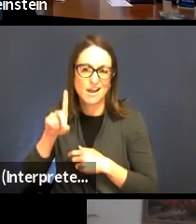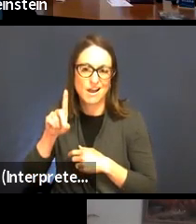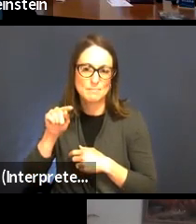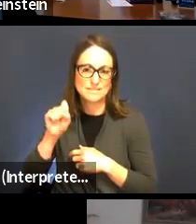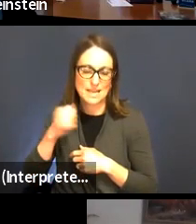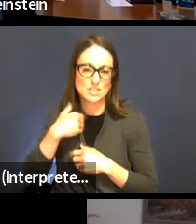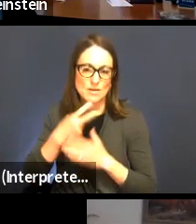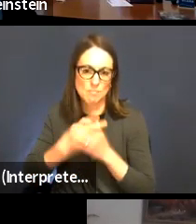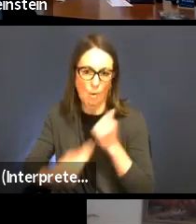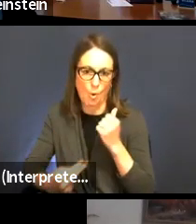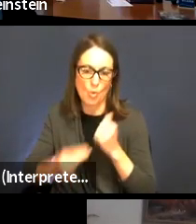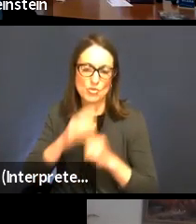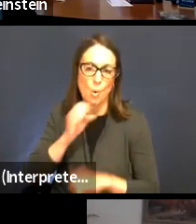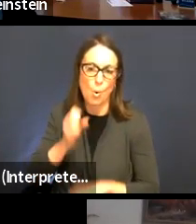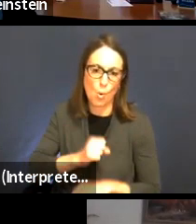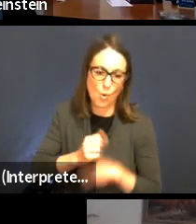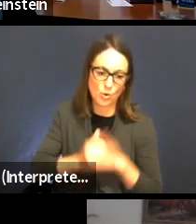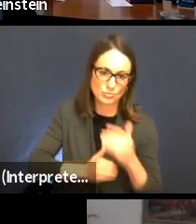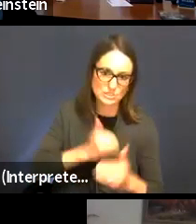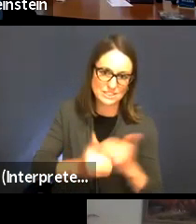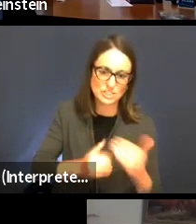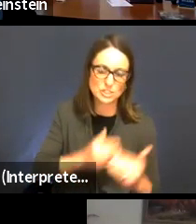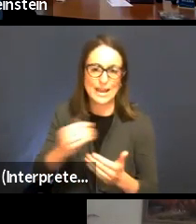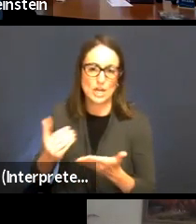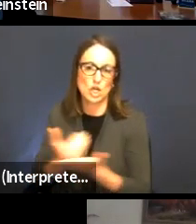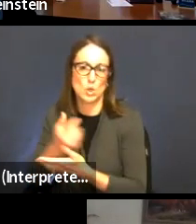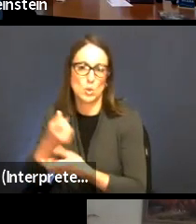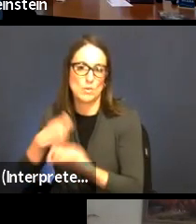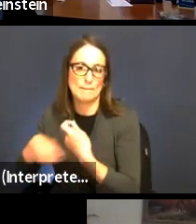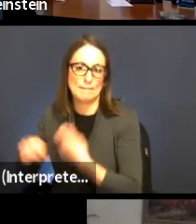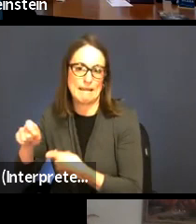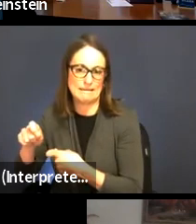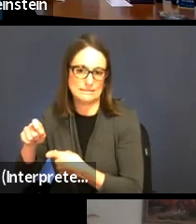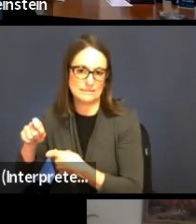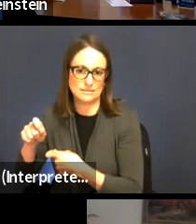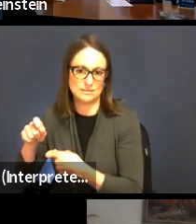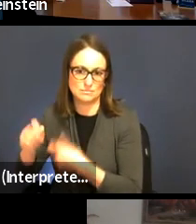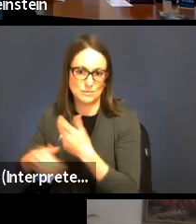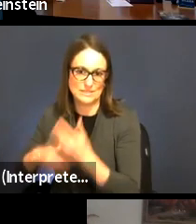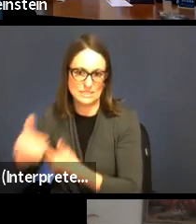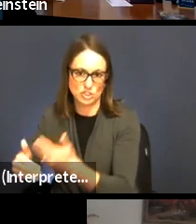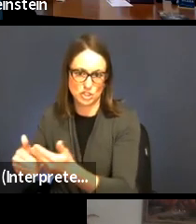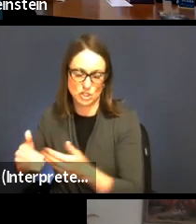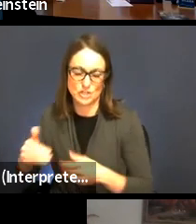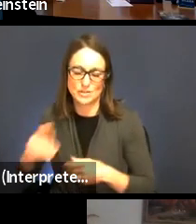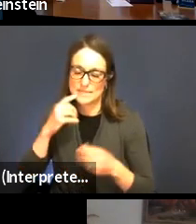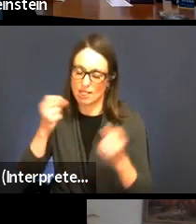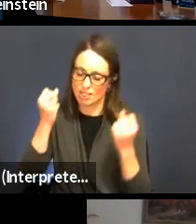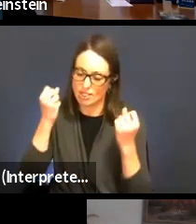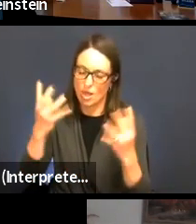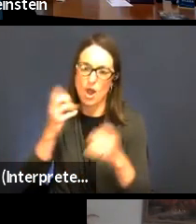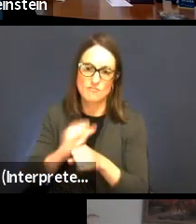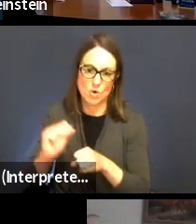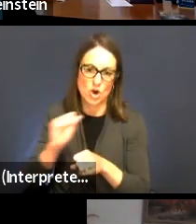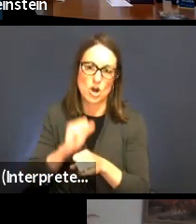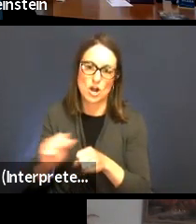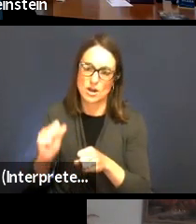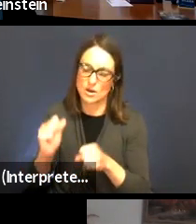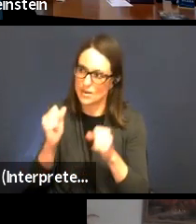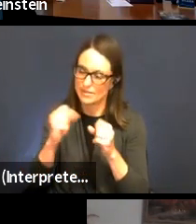old procedure and a new replaced procedure. This was a lot of work with various